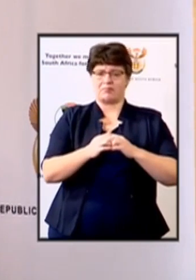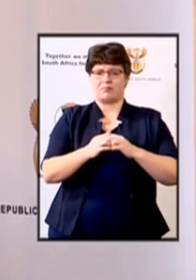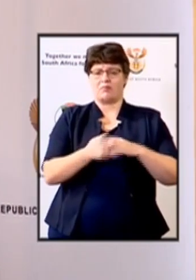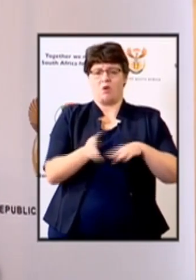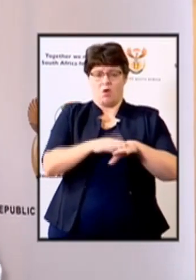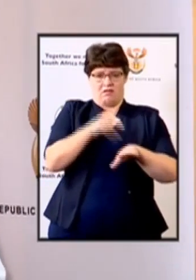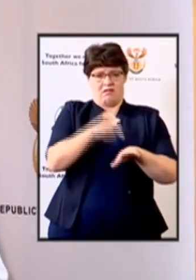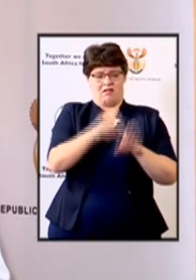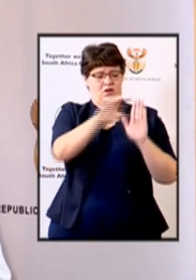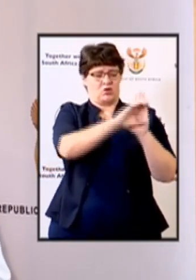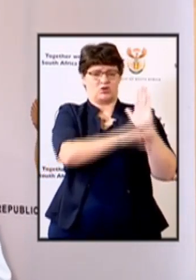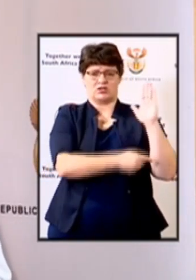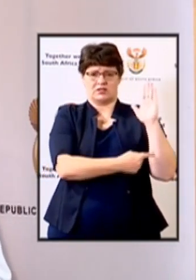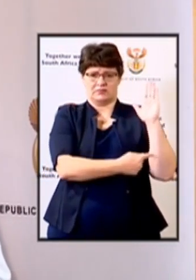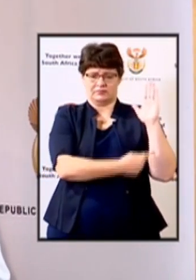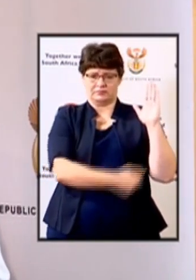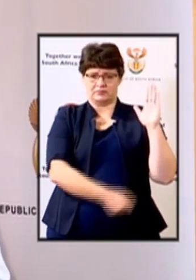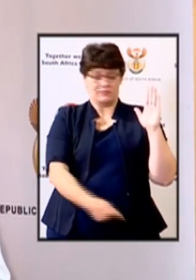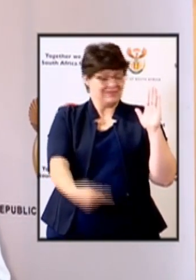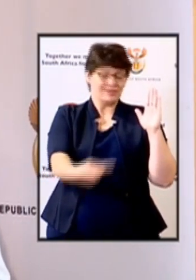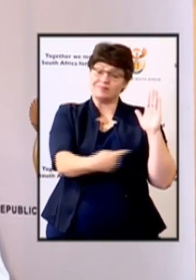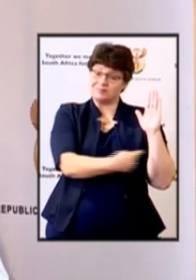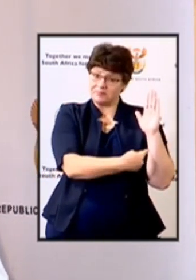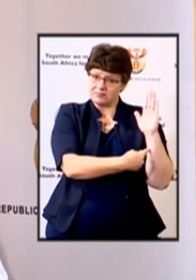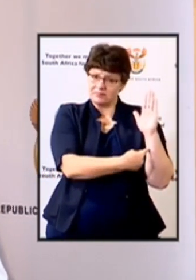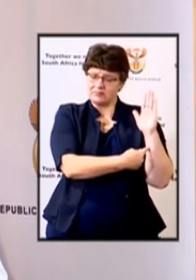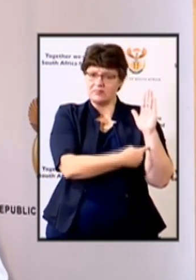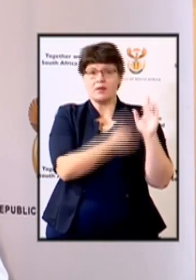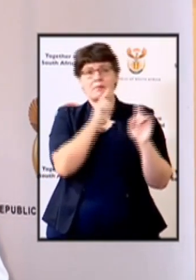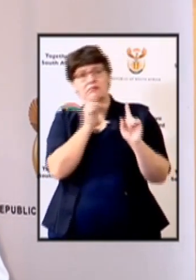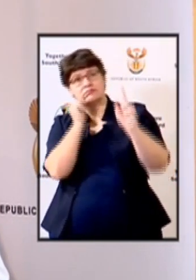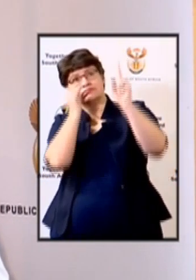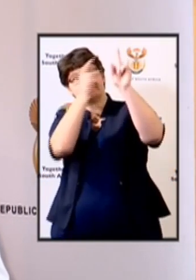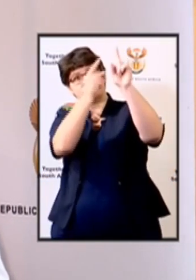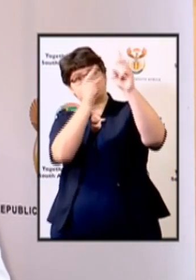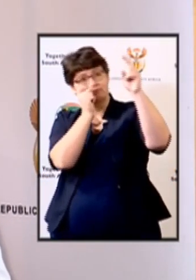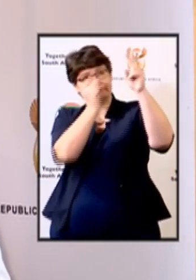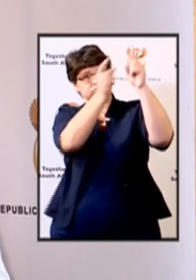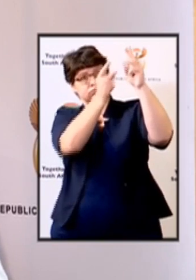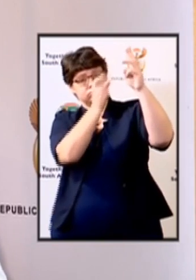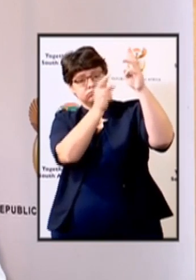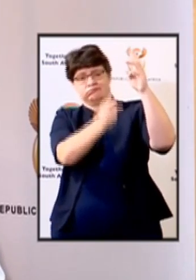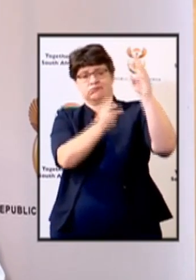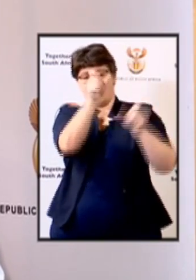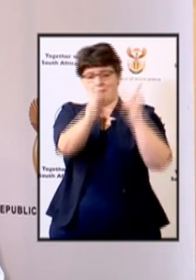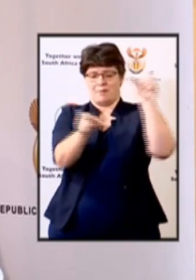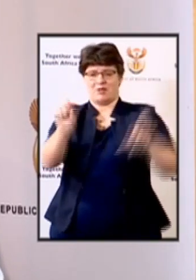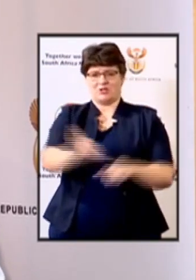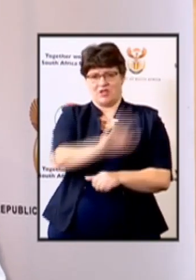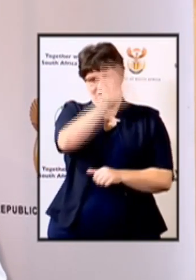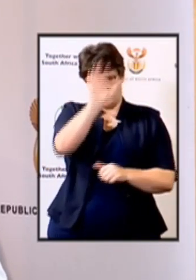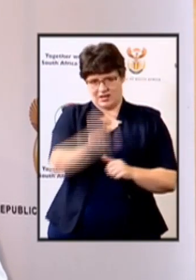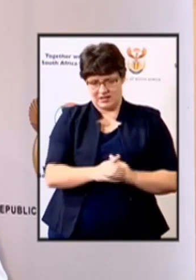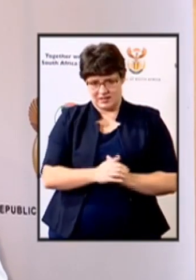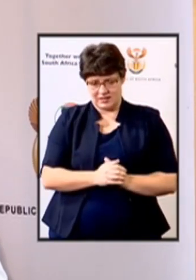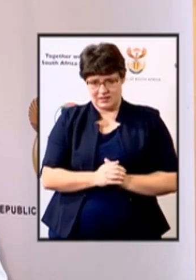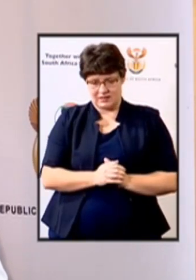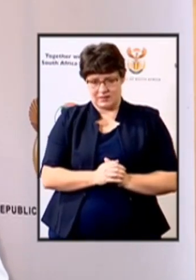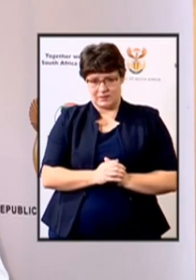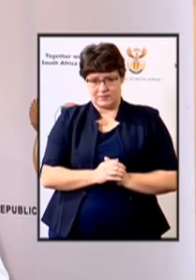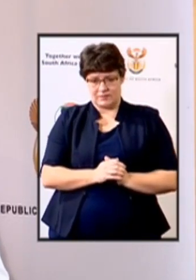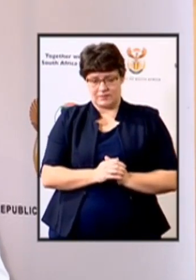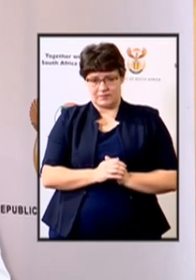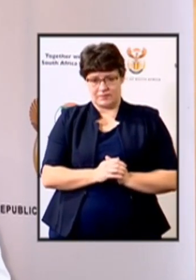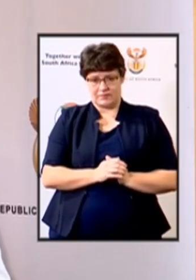These values are an embodiment of our aspirations as a people, premised on, among